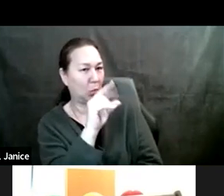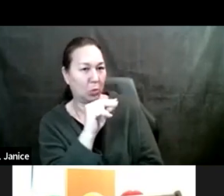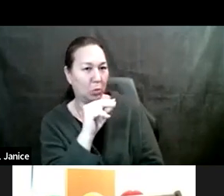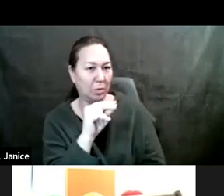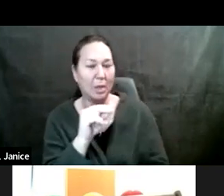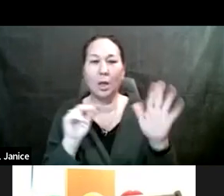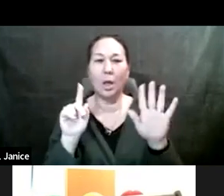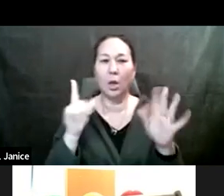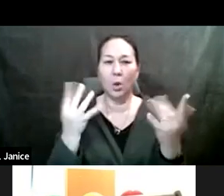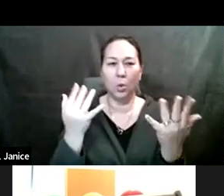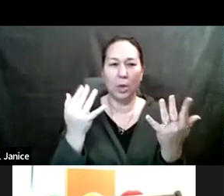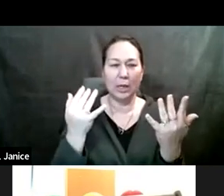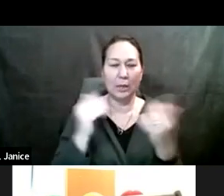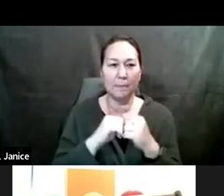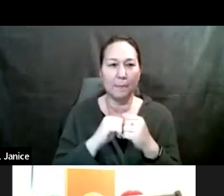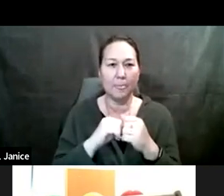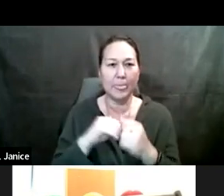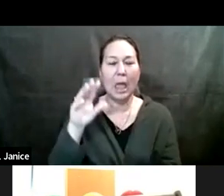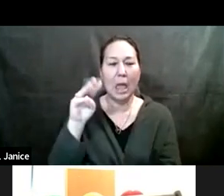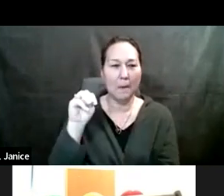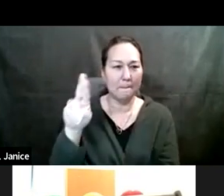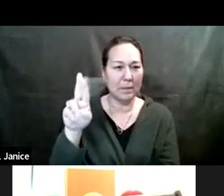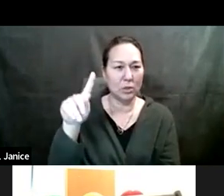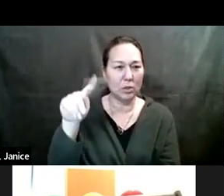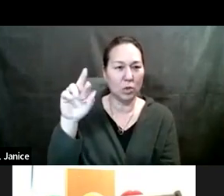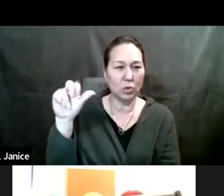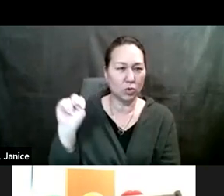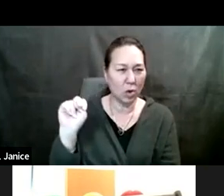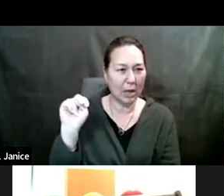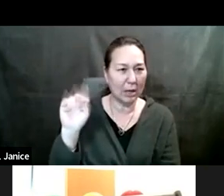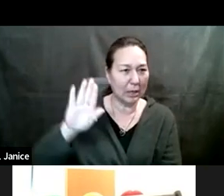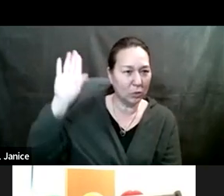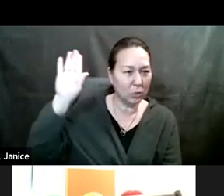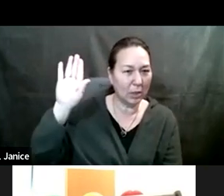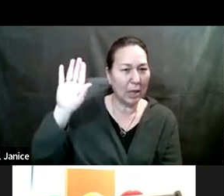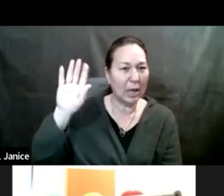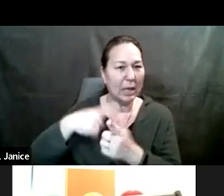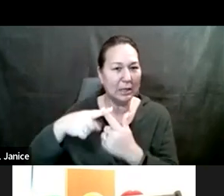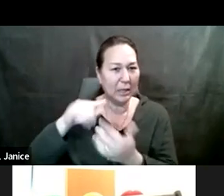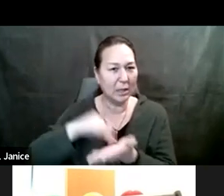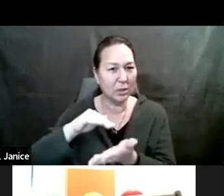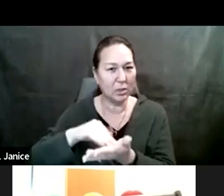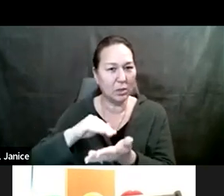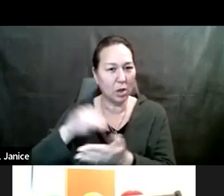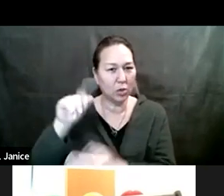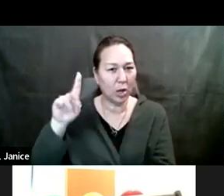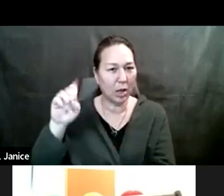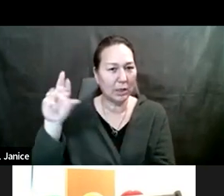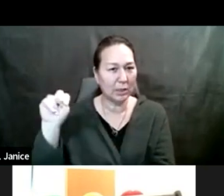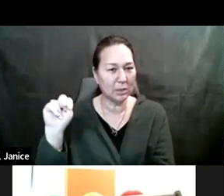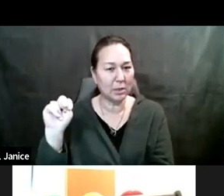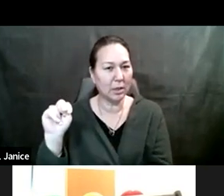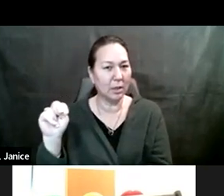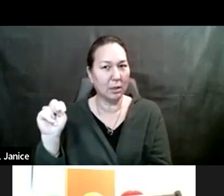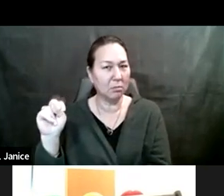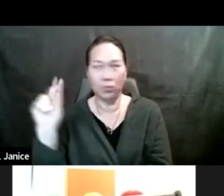are we wait a minute Mr Tron has his hand raised and then I believe Dr alkins wants to no you're okay okay Mr